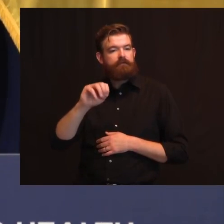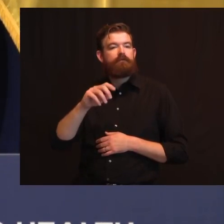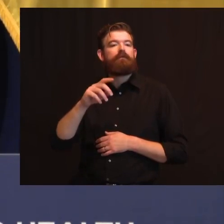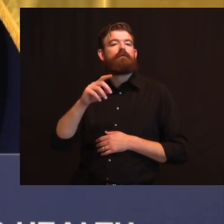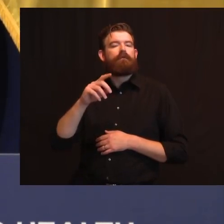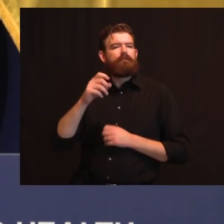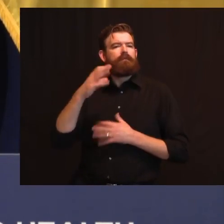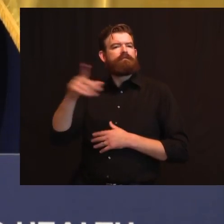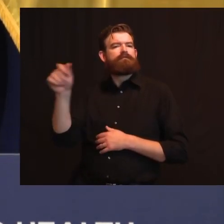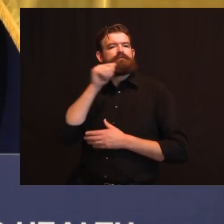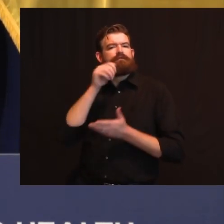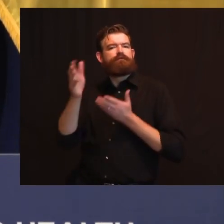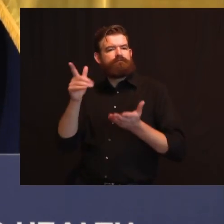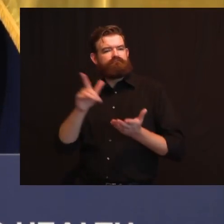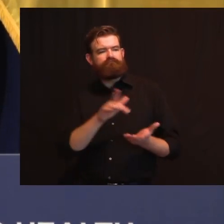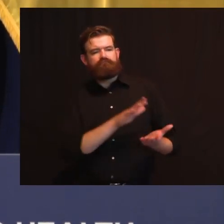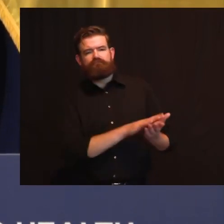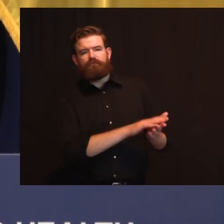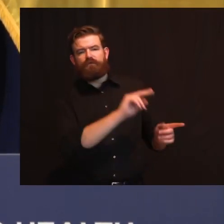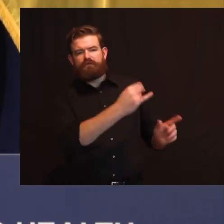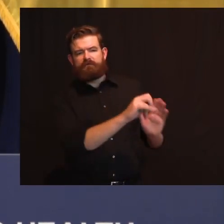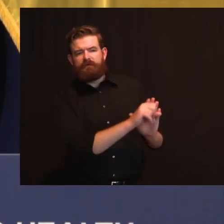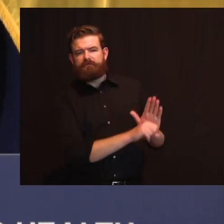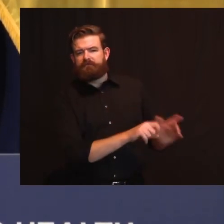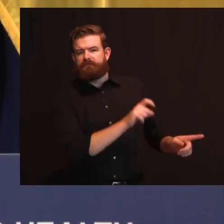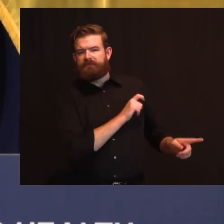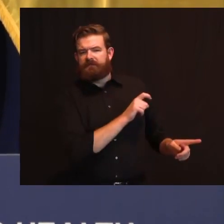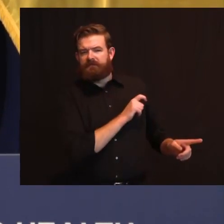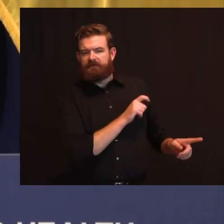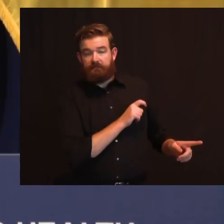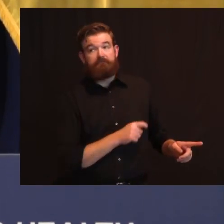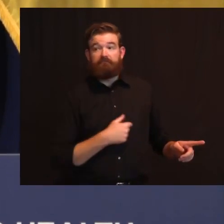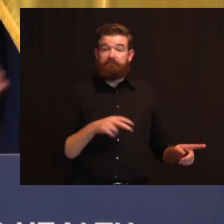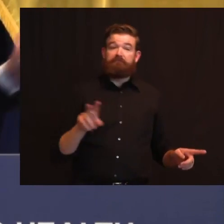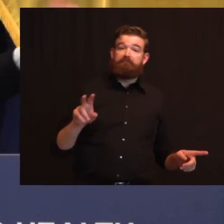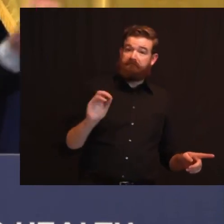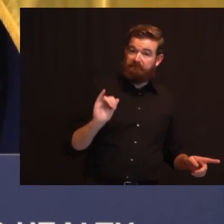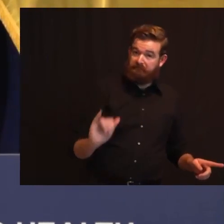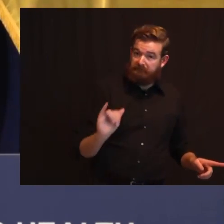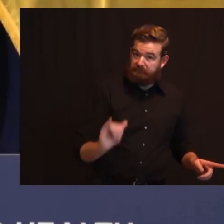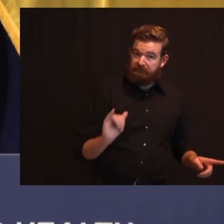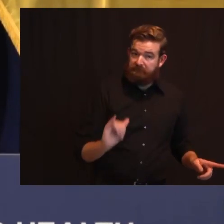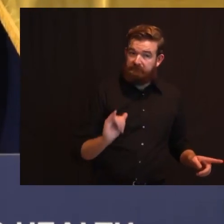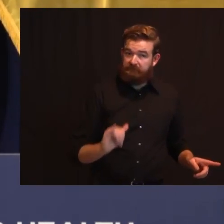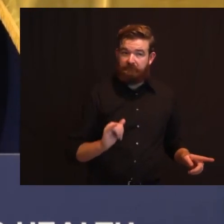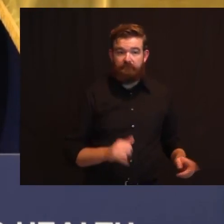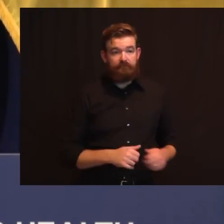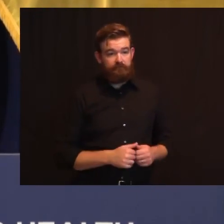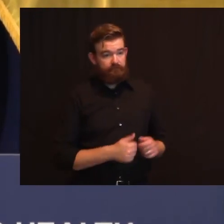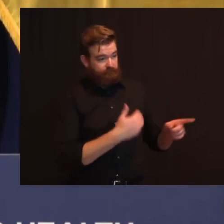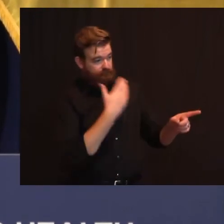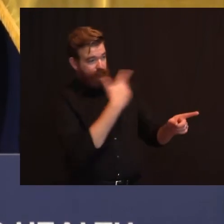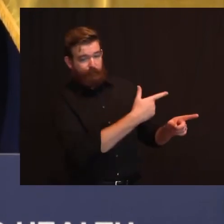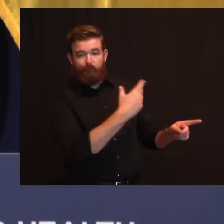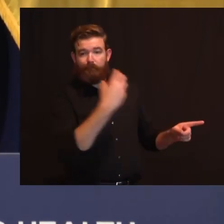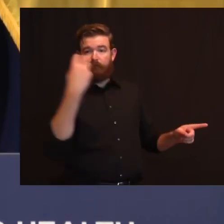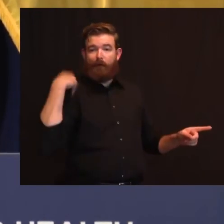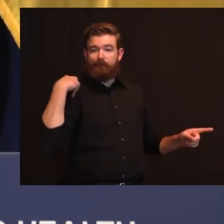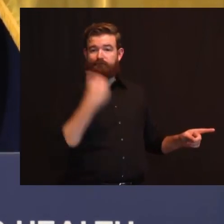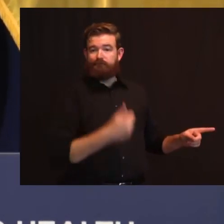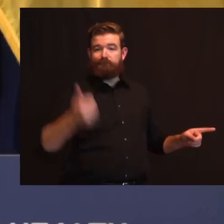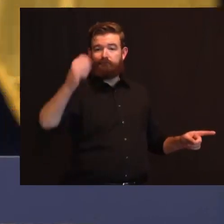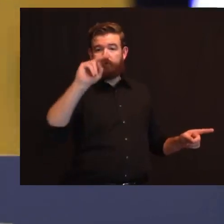Police. And I said to one guy in particular, that starts with the boss. So please help me welcome Superintendent Colonel Pat